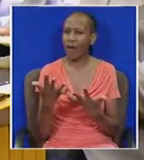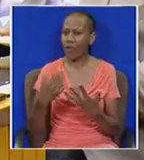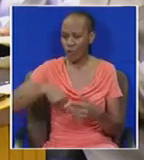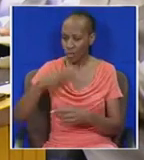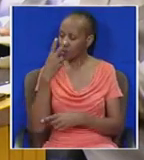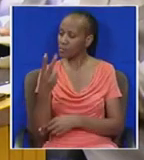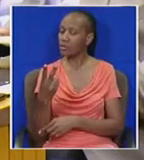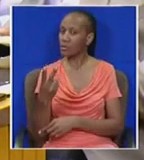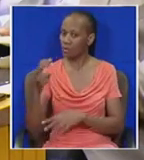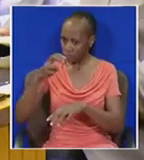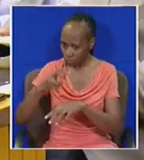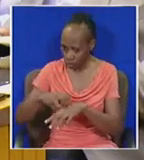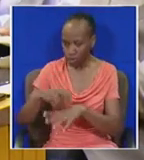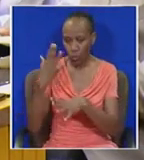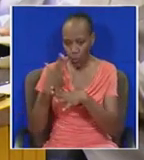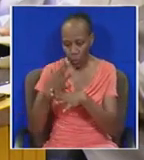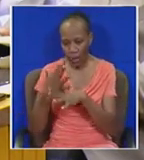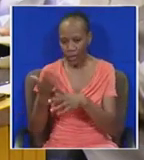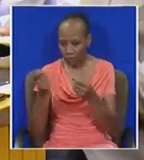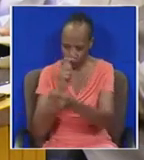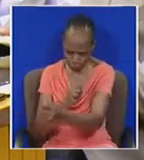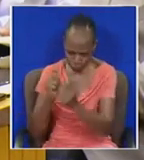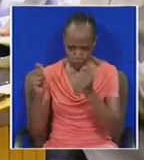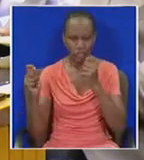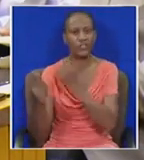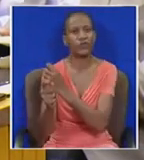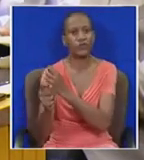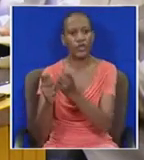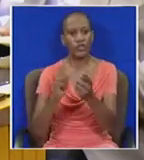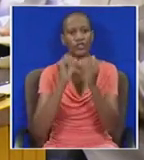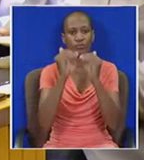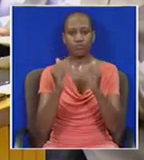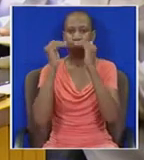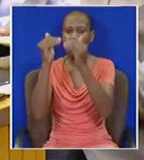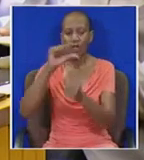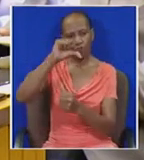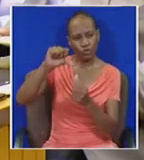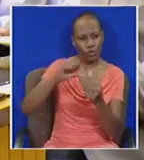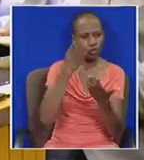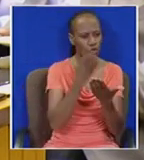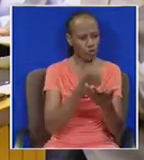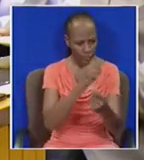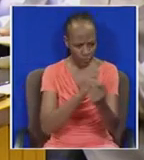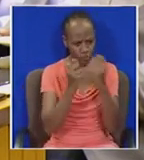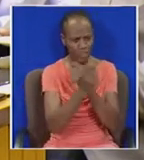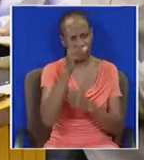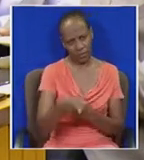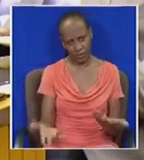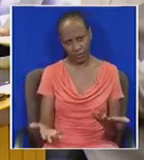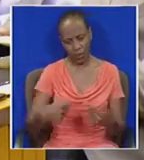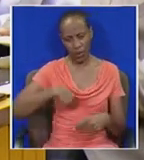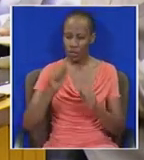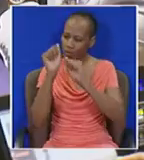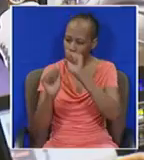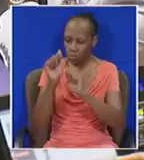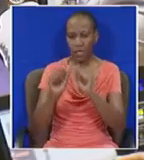acknowledges the need for fundamental transformation of society socially and economically. When we assess the state